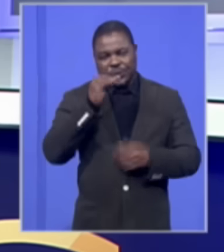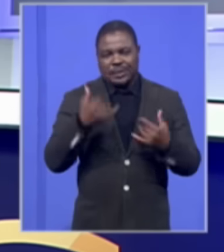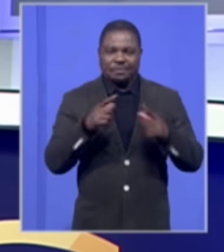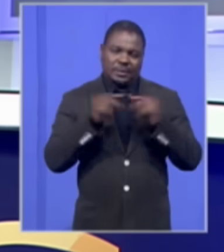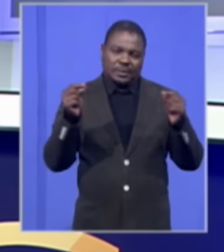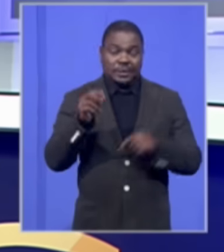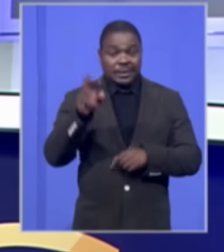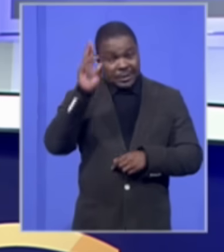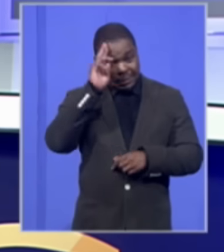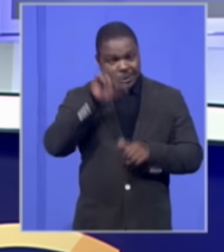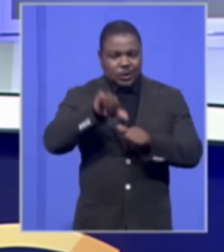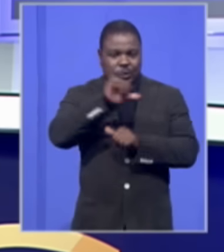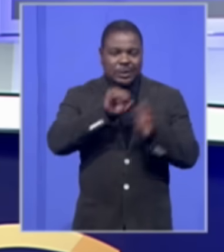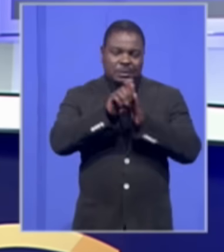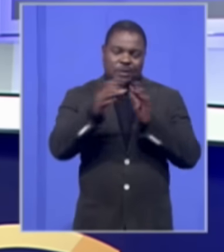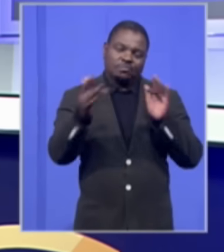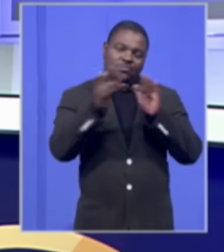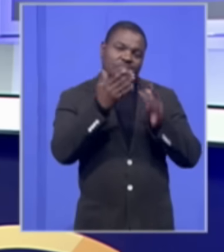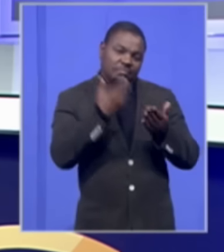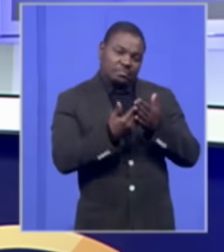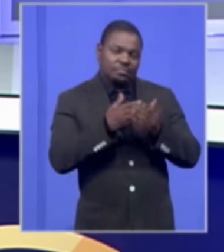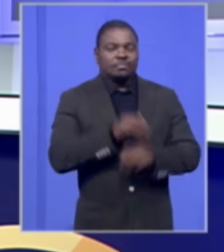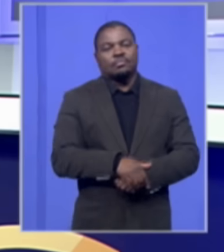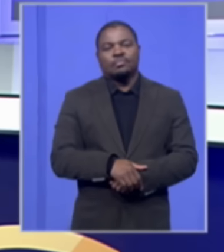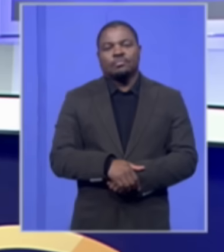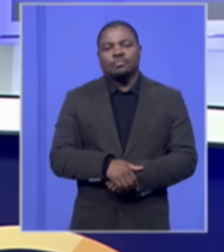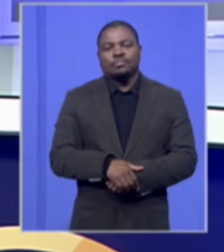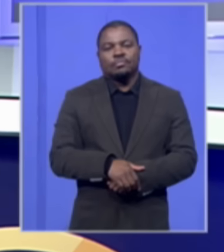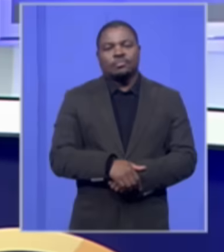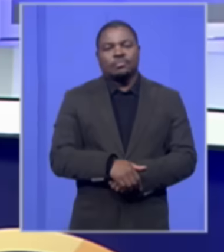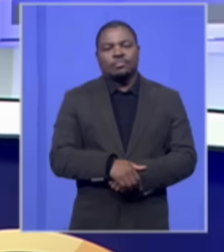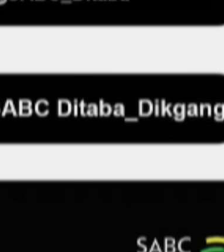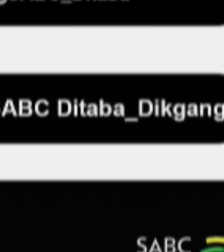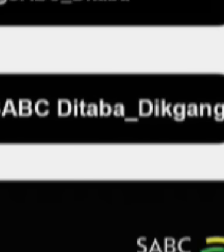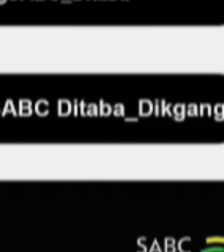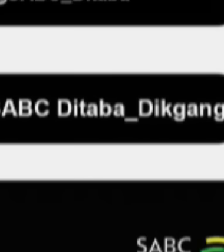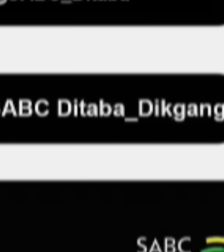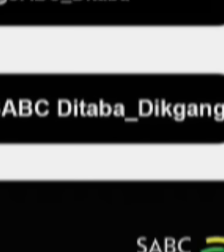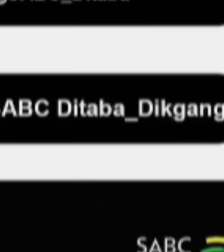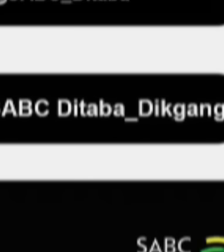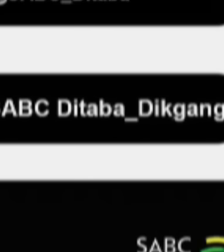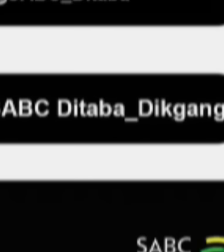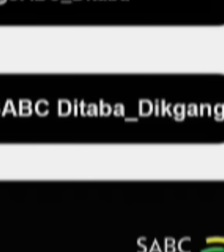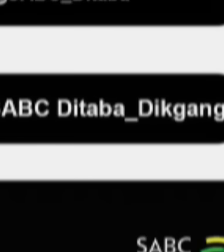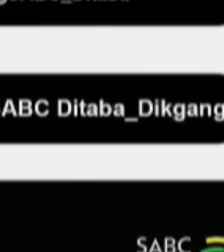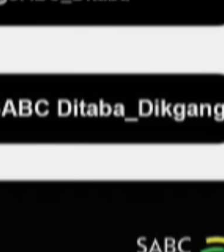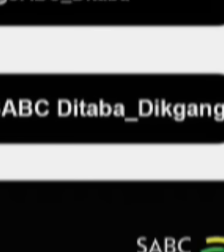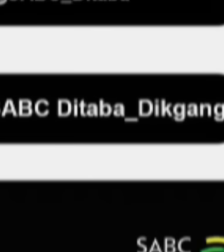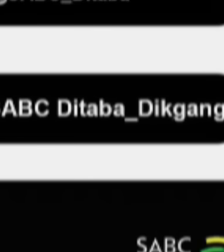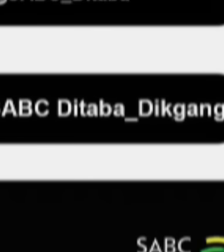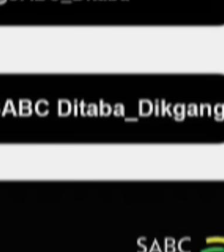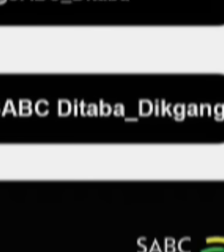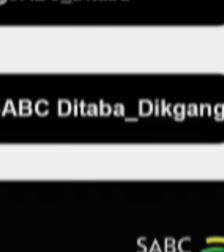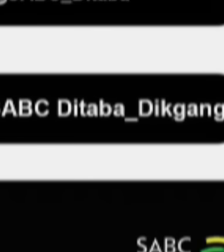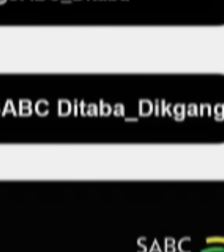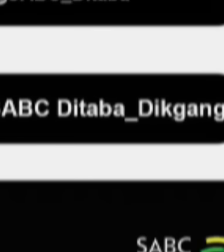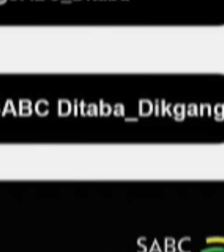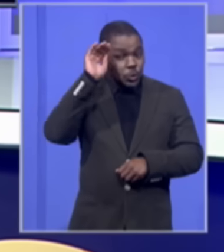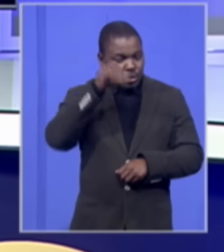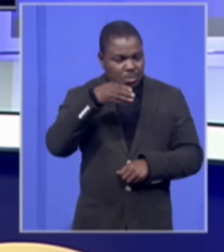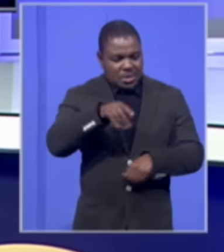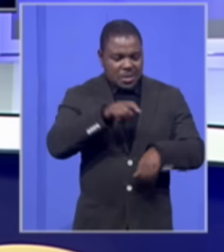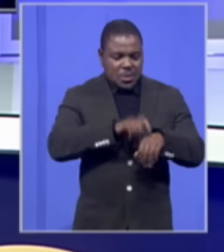mo gopolang gore ditaba tša rena di a hwetšagala go dikgokagano tša leago fao le ka kgatha go tema gona. Ba sehlopha sa ditaba tša Sesotho ba tla lefa tšona ka iri ya